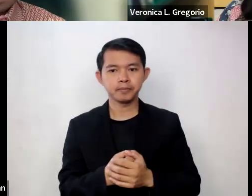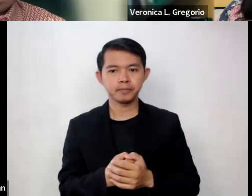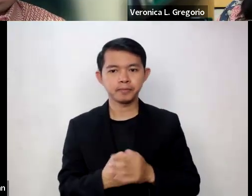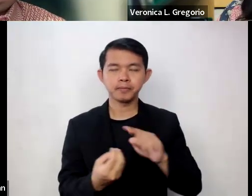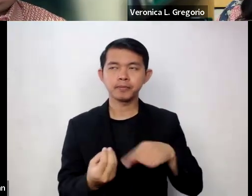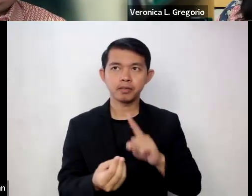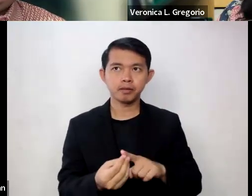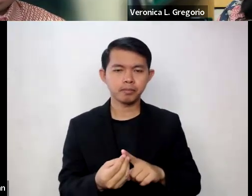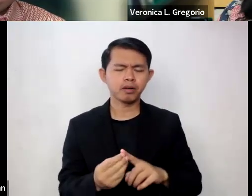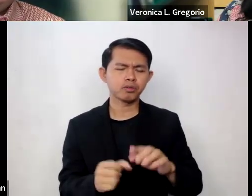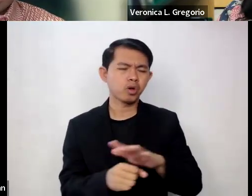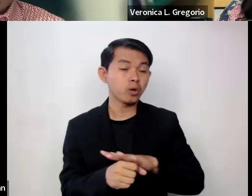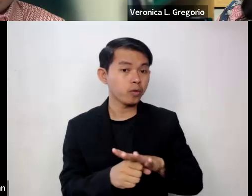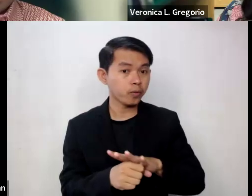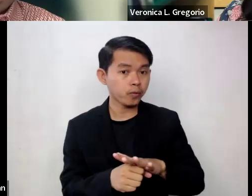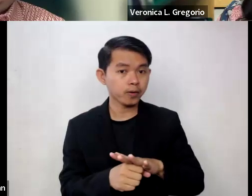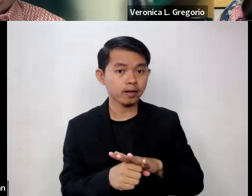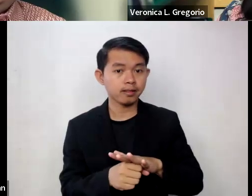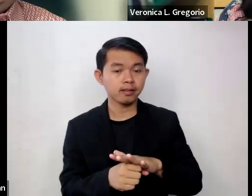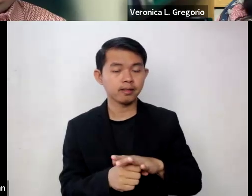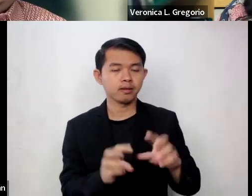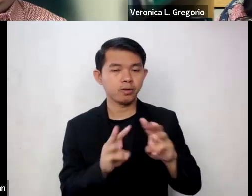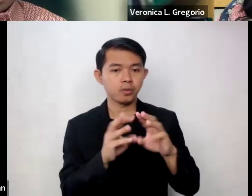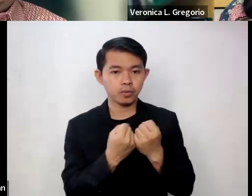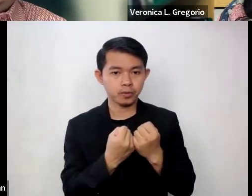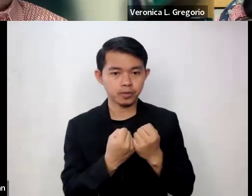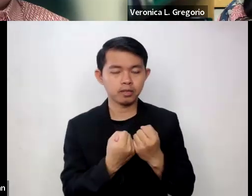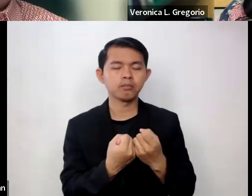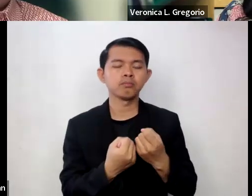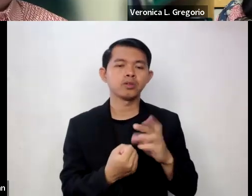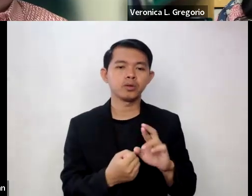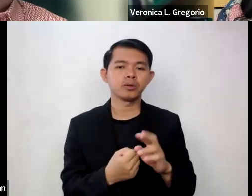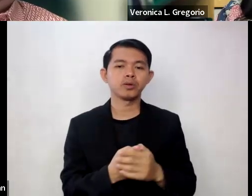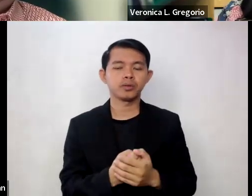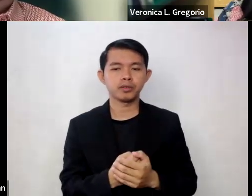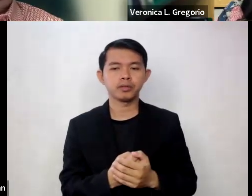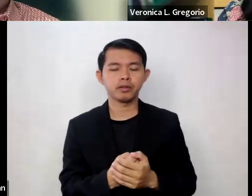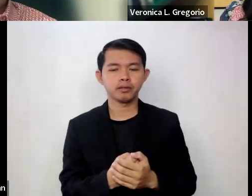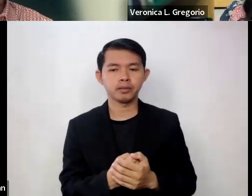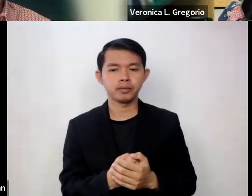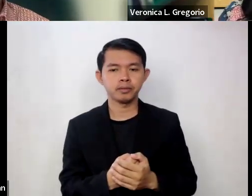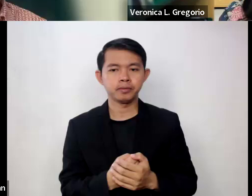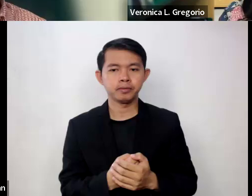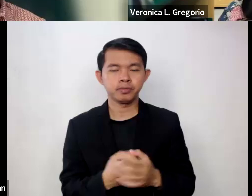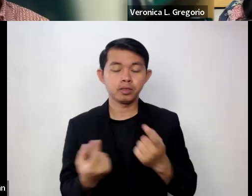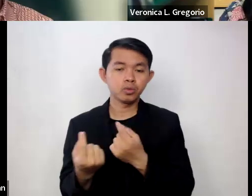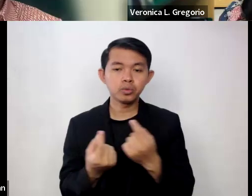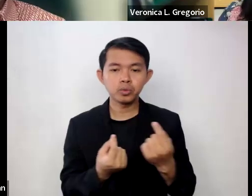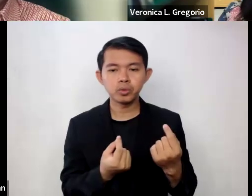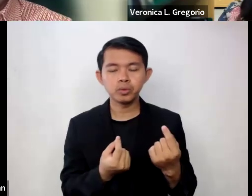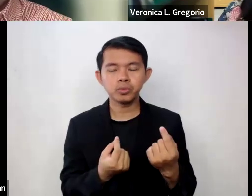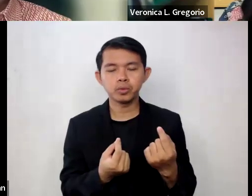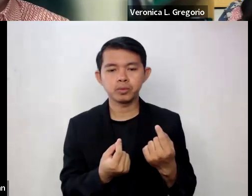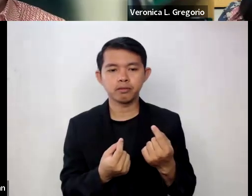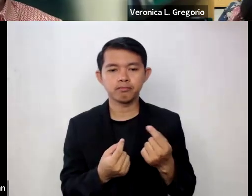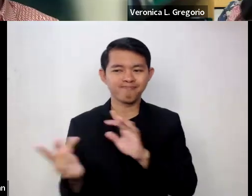mga localized kind of workshops and conferences na nagko-connect sa mga